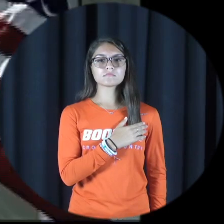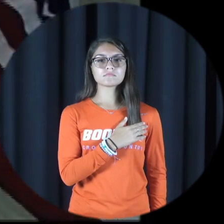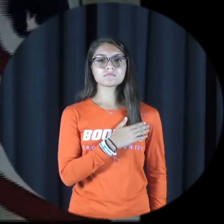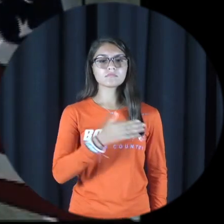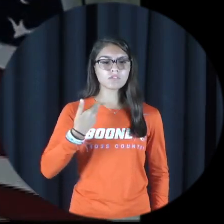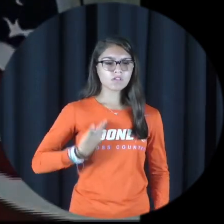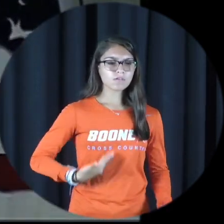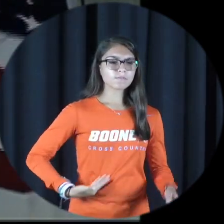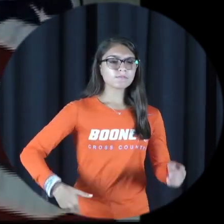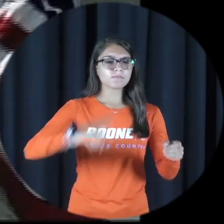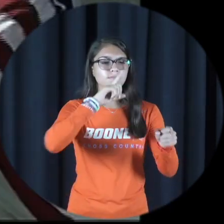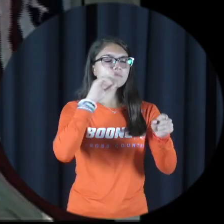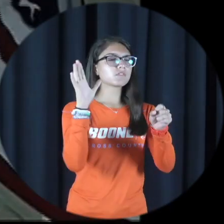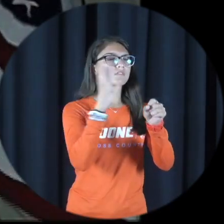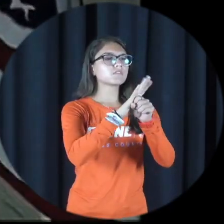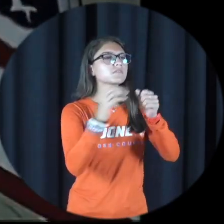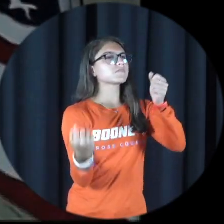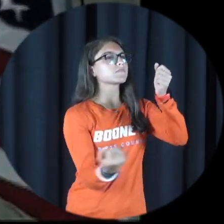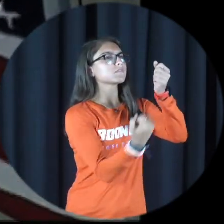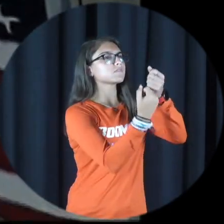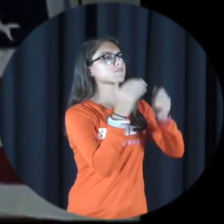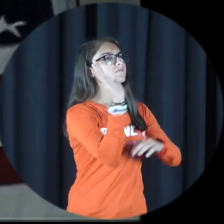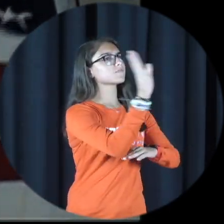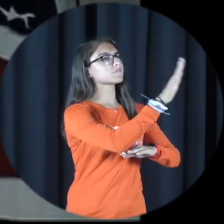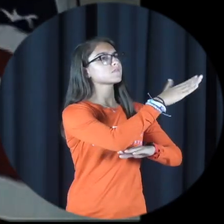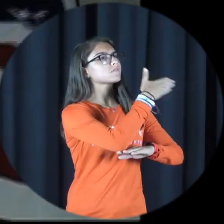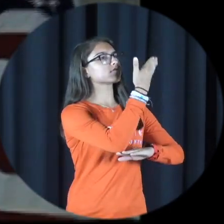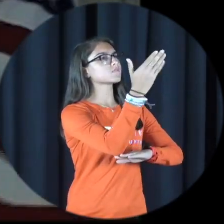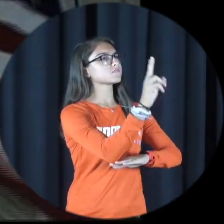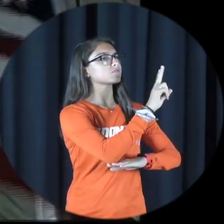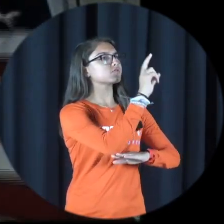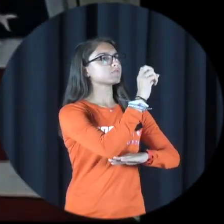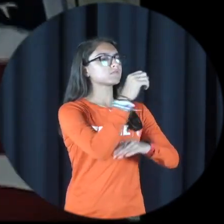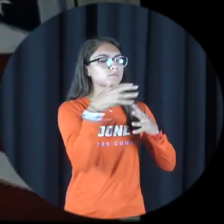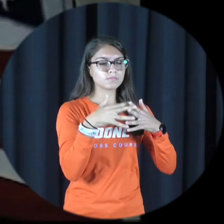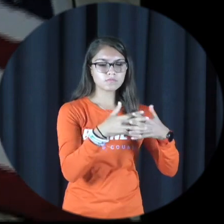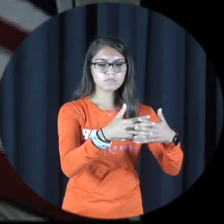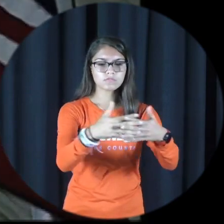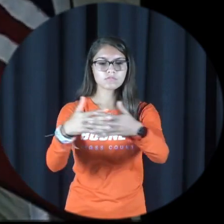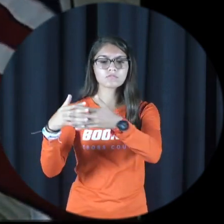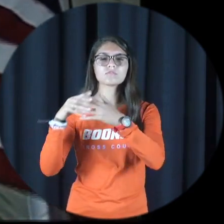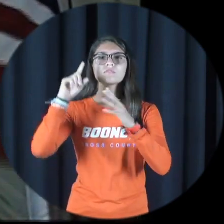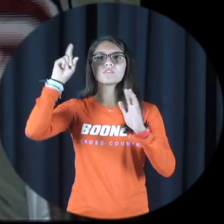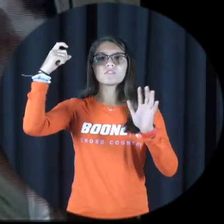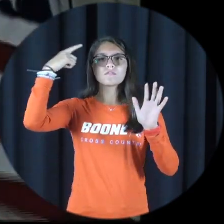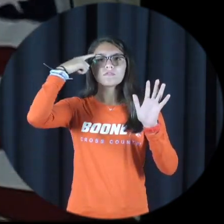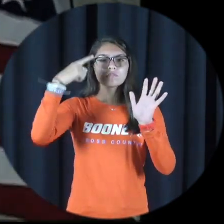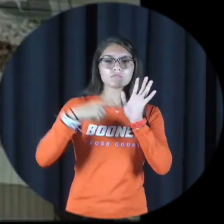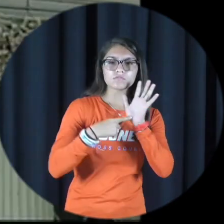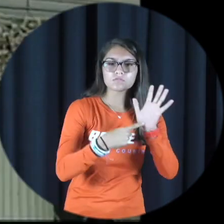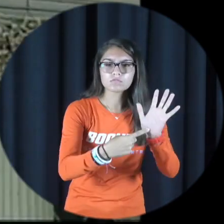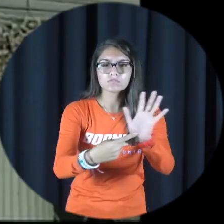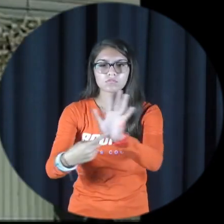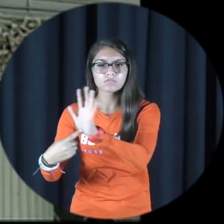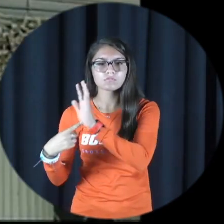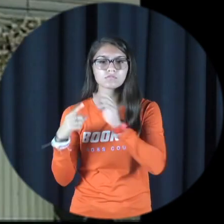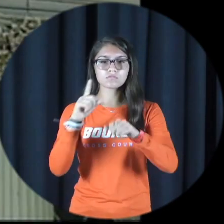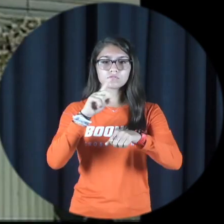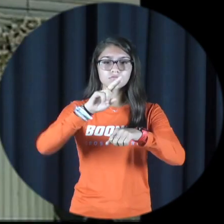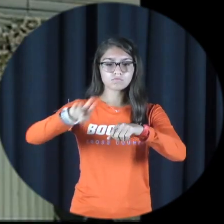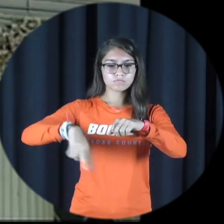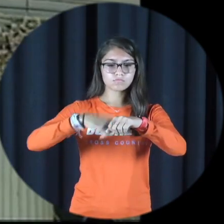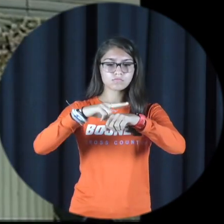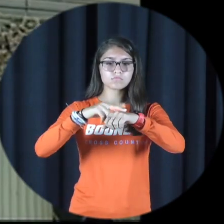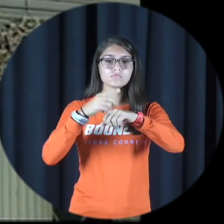I pledge allegiance to the flag of the United States of America and to the republic for which it stands,